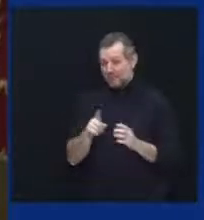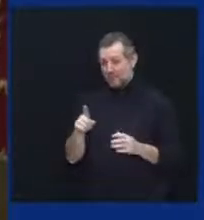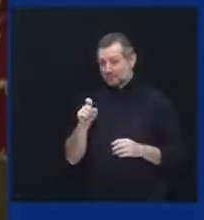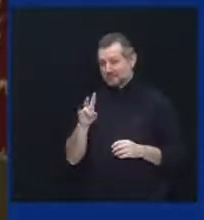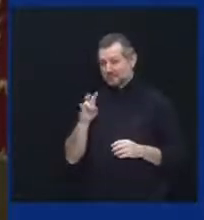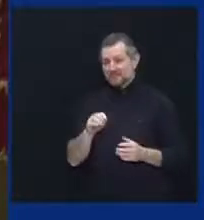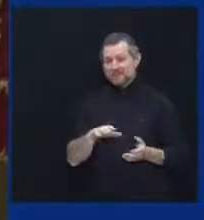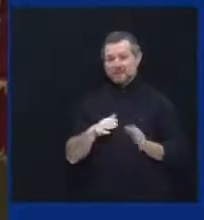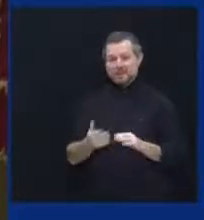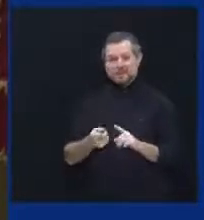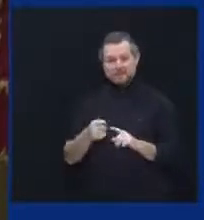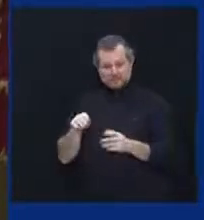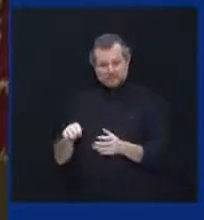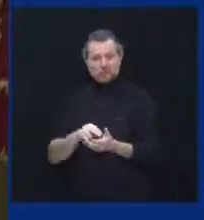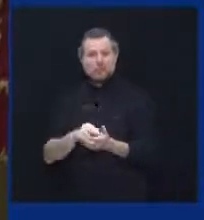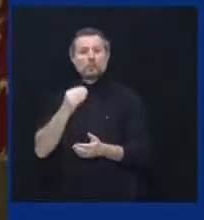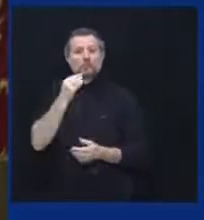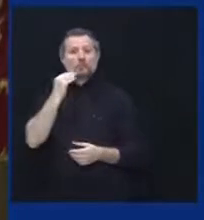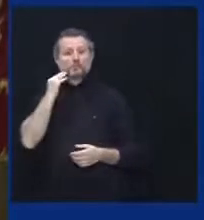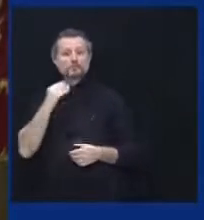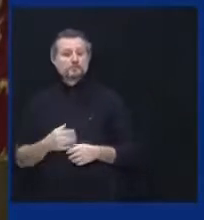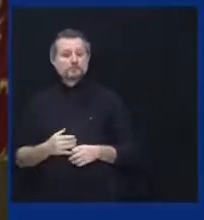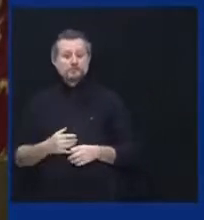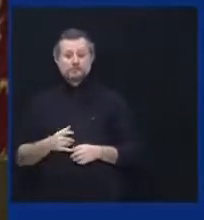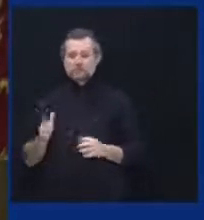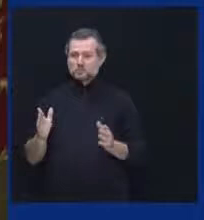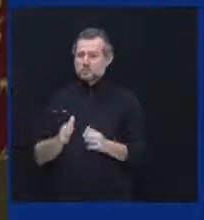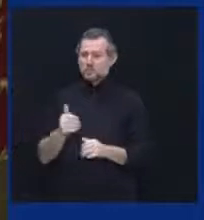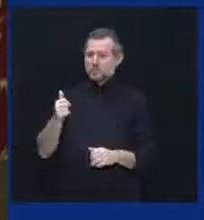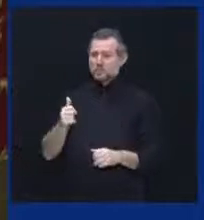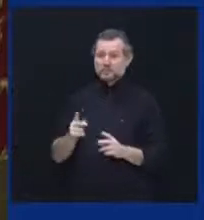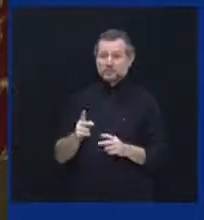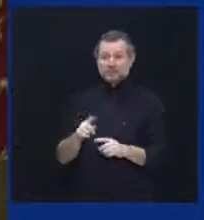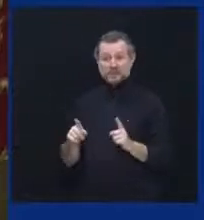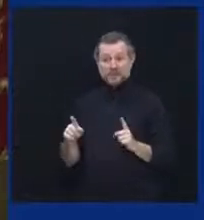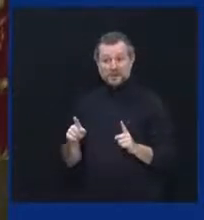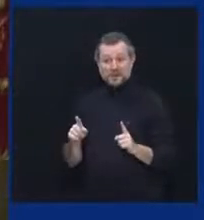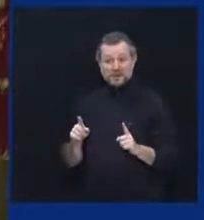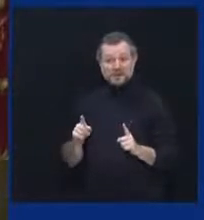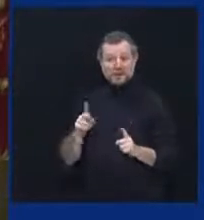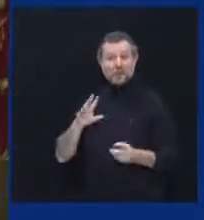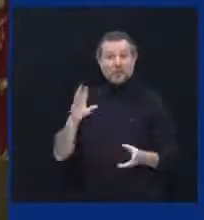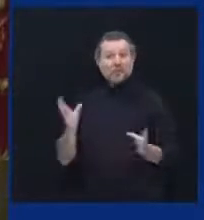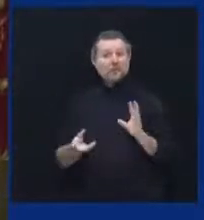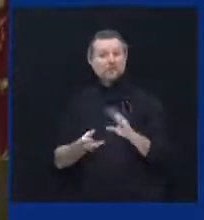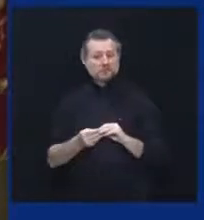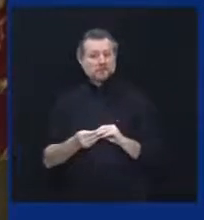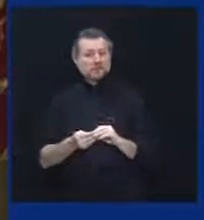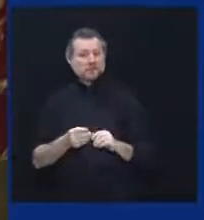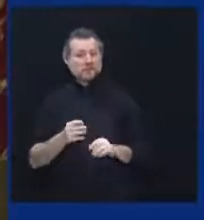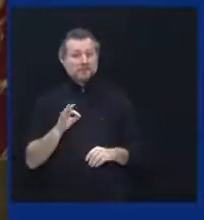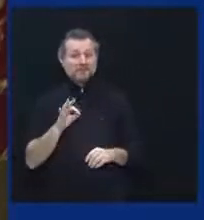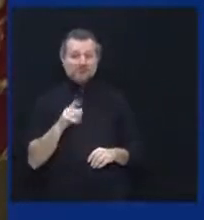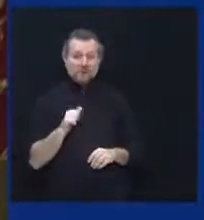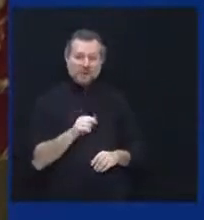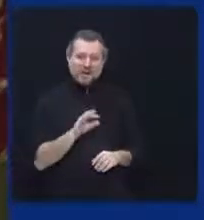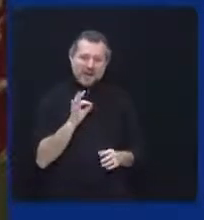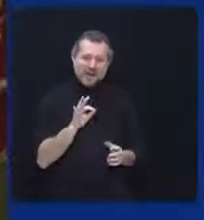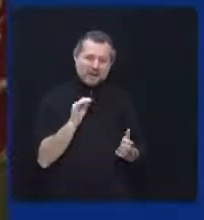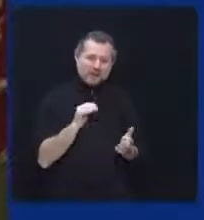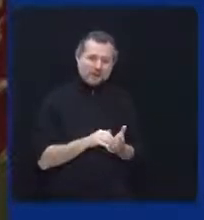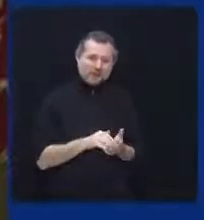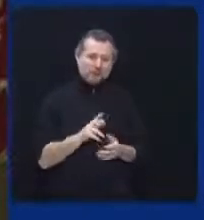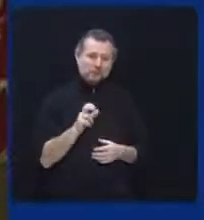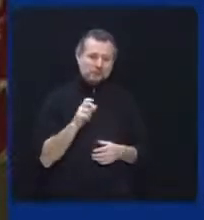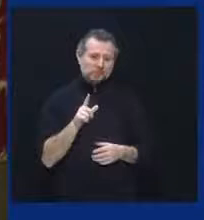deaths. Their population's obviously lower than ours. Their overall COVID death number is obviously lower than ours. Florida, 9,328